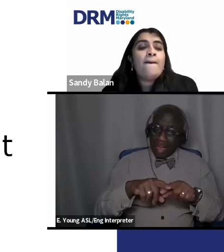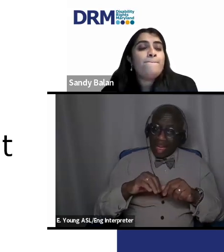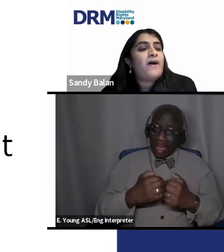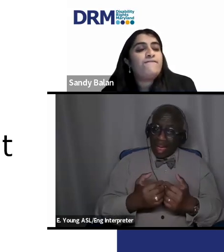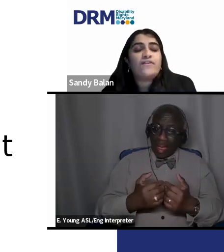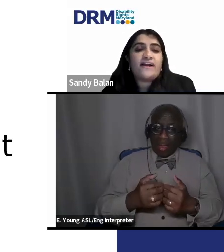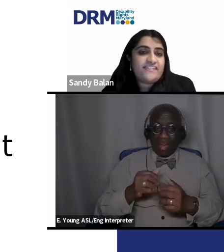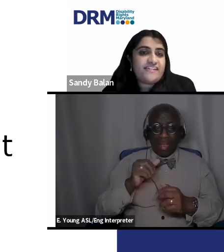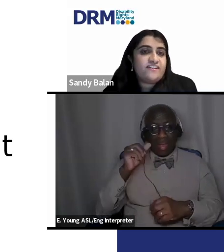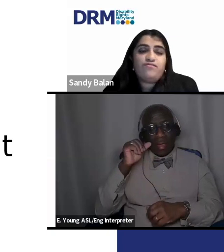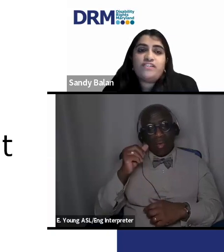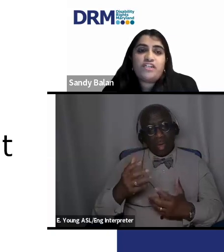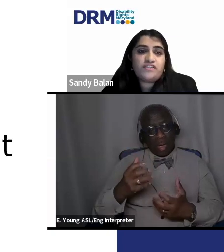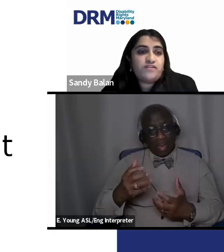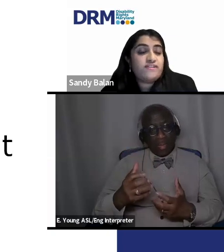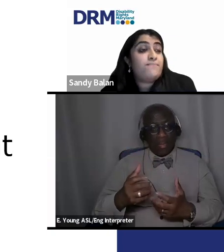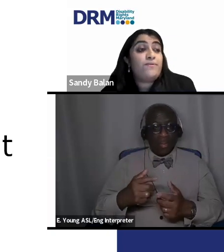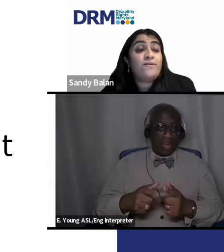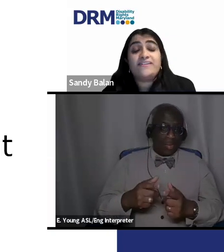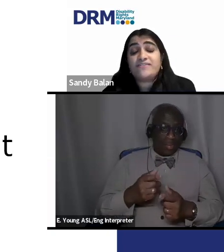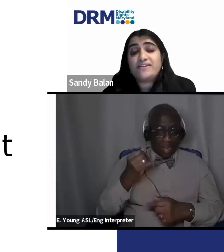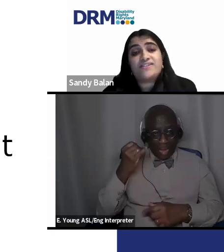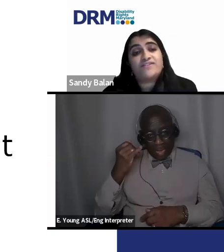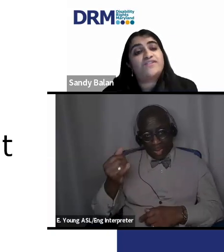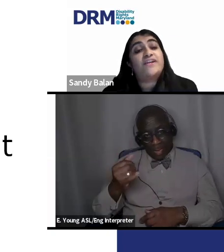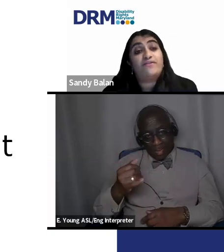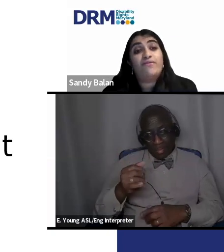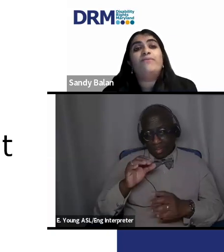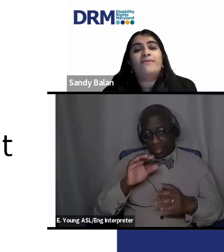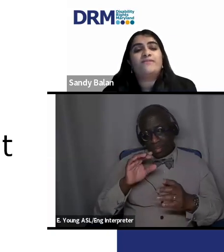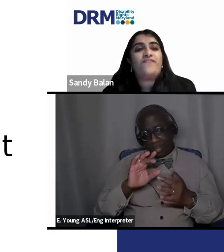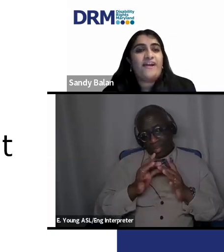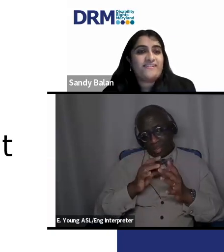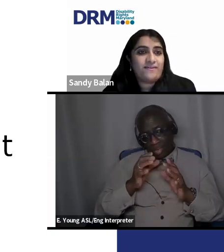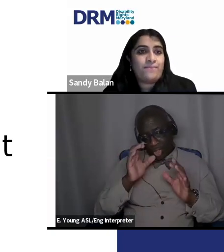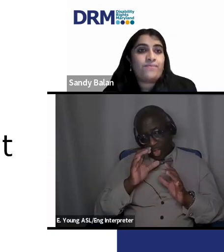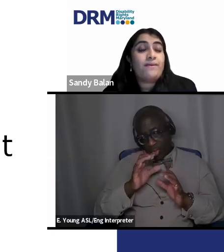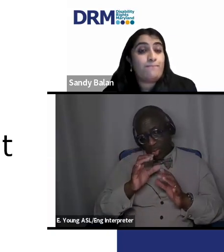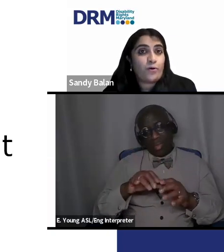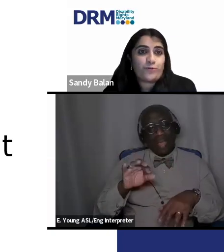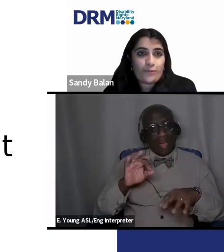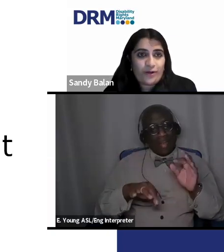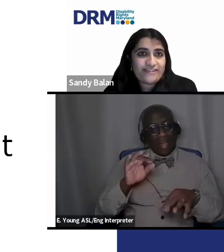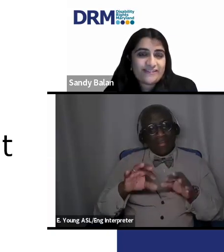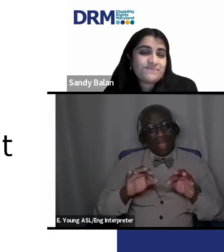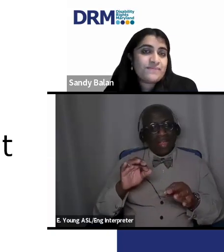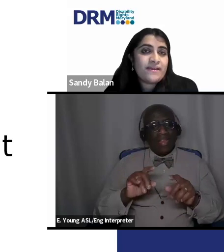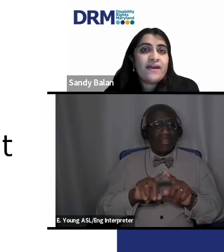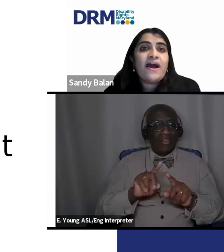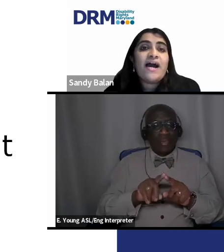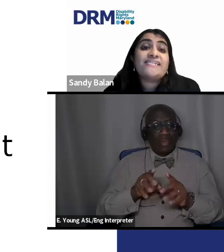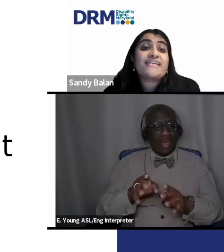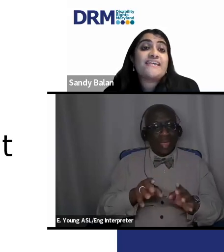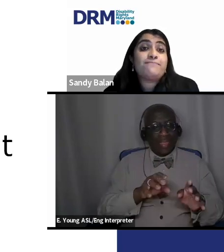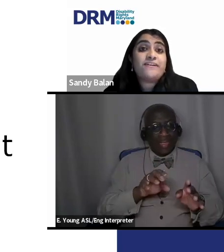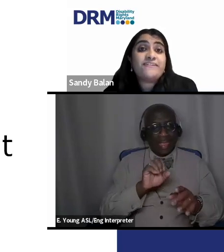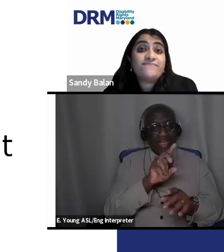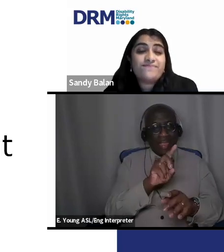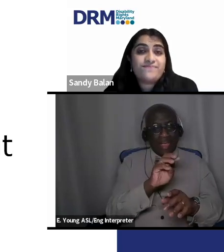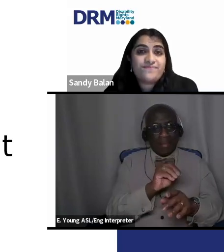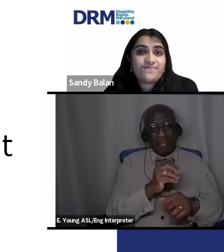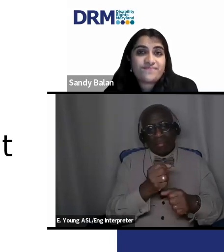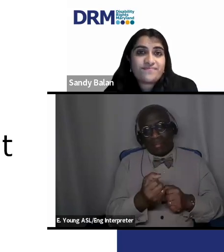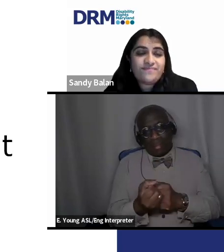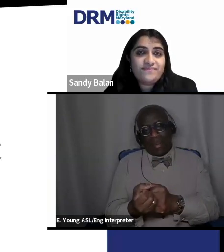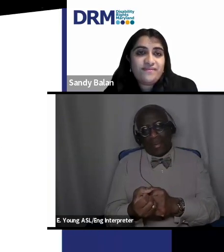assist. But for ideas, you can just do a simple internet search and you will be able to find some important ways. Next slide,